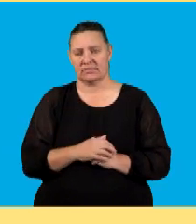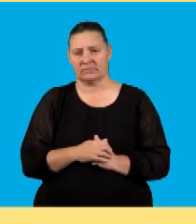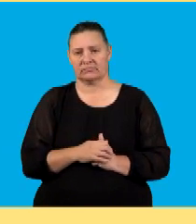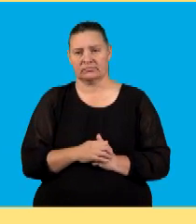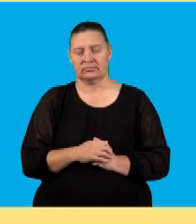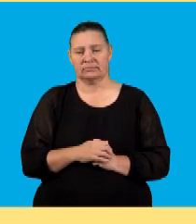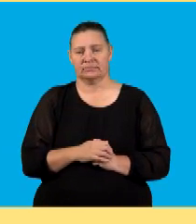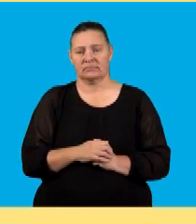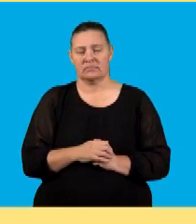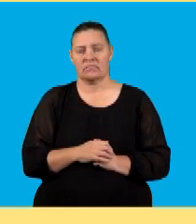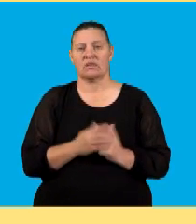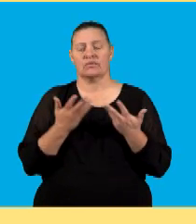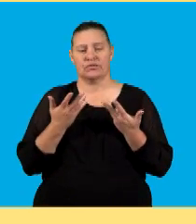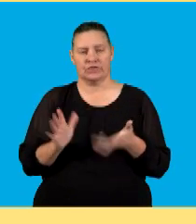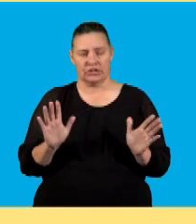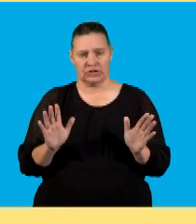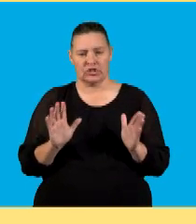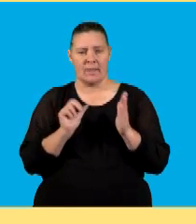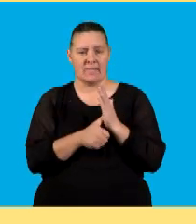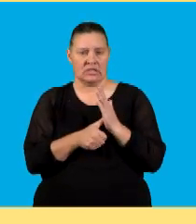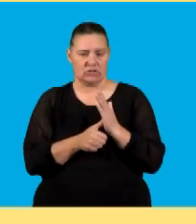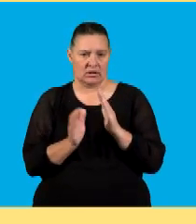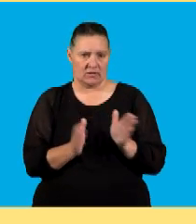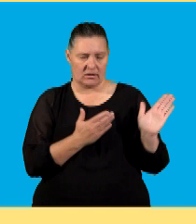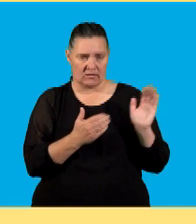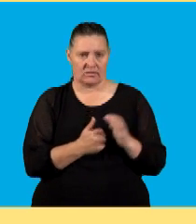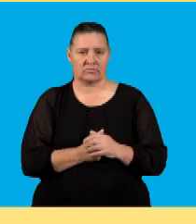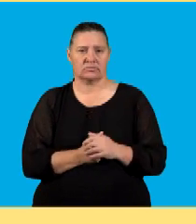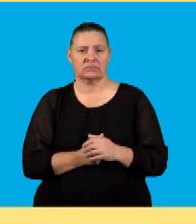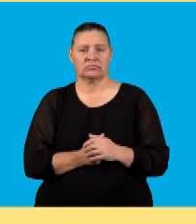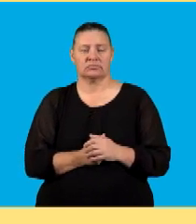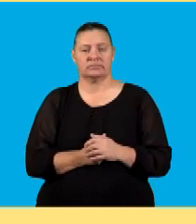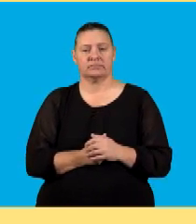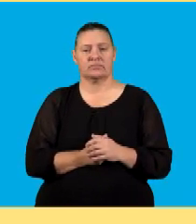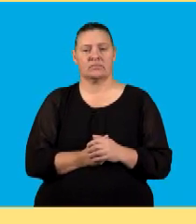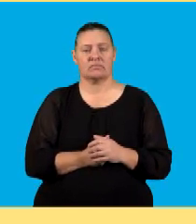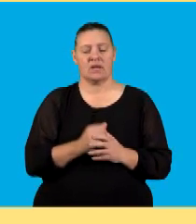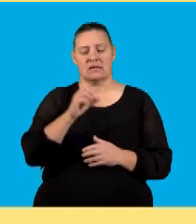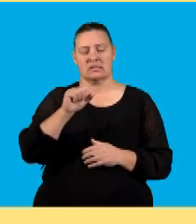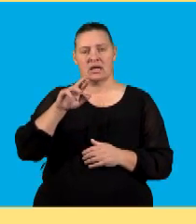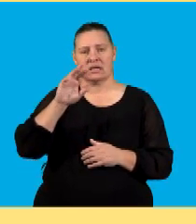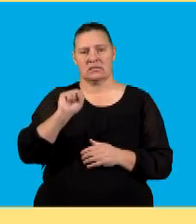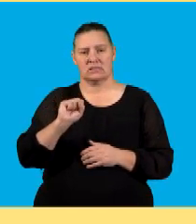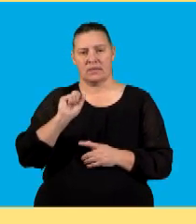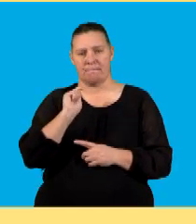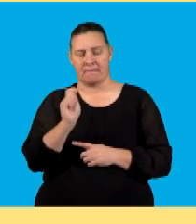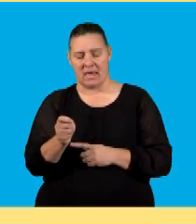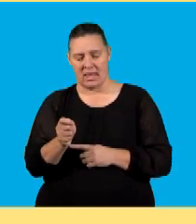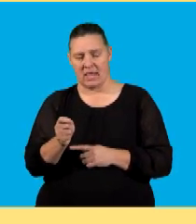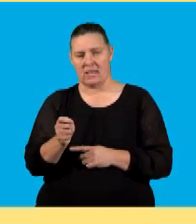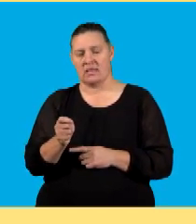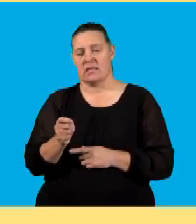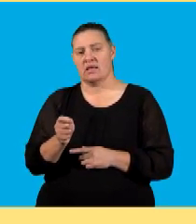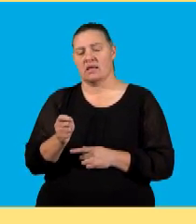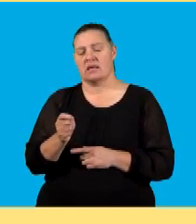2,648. So I'm done with my pension fund here. Let's quickly go to the next one. SARS Pay As You